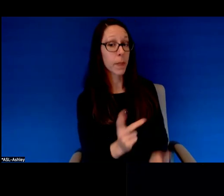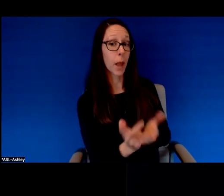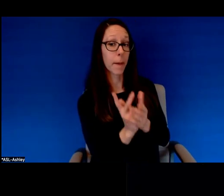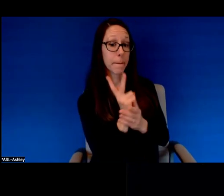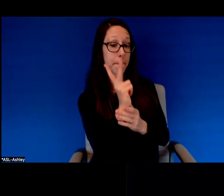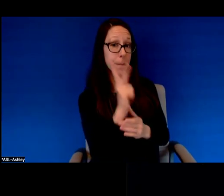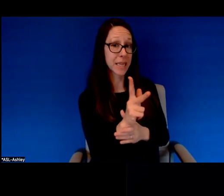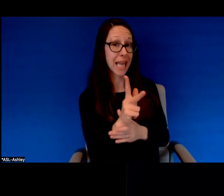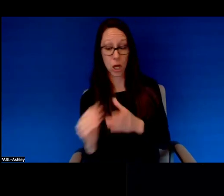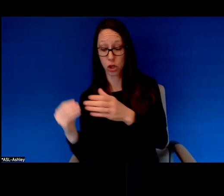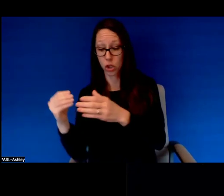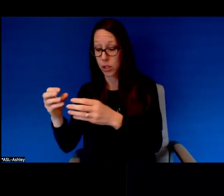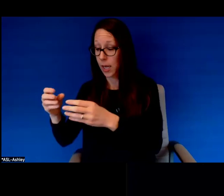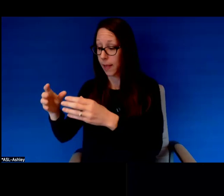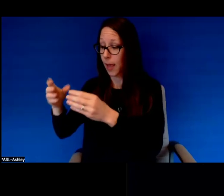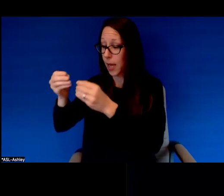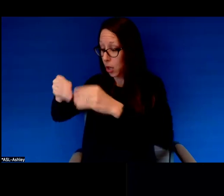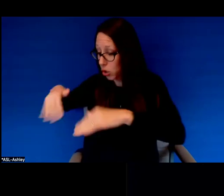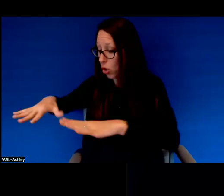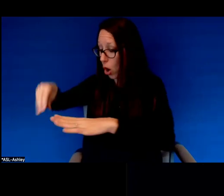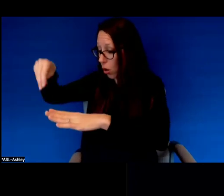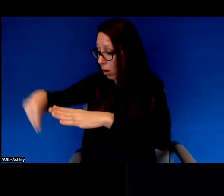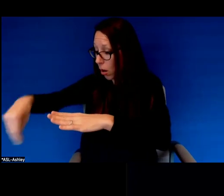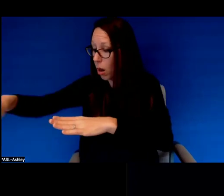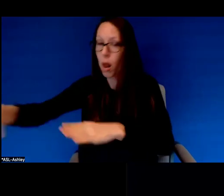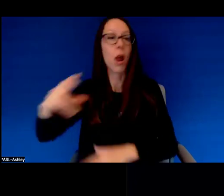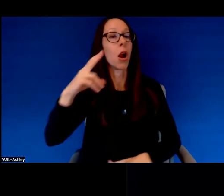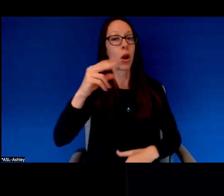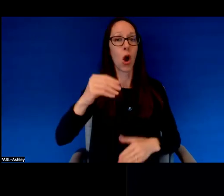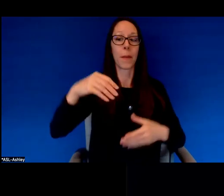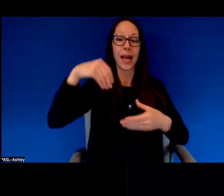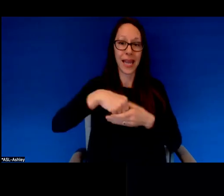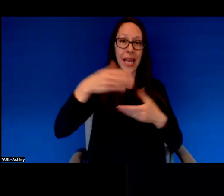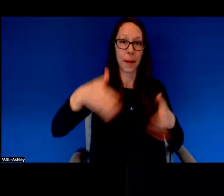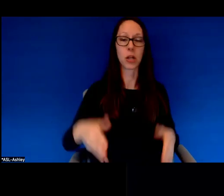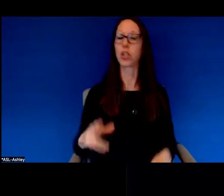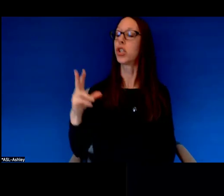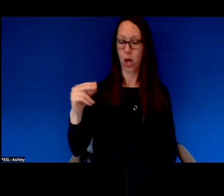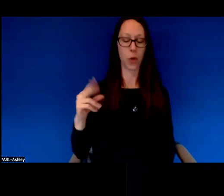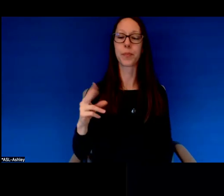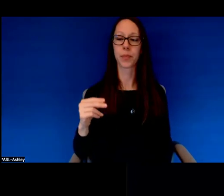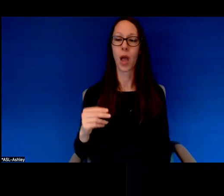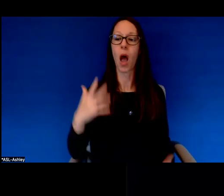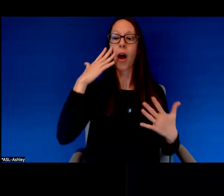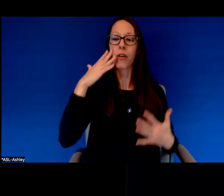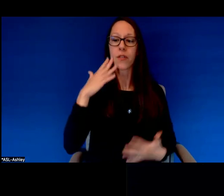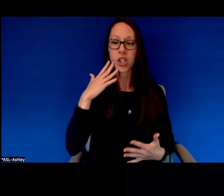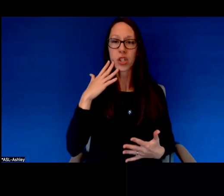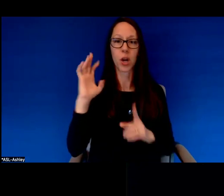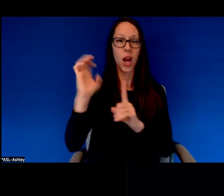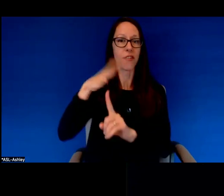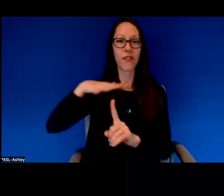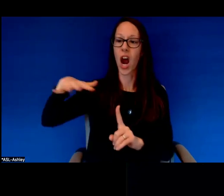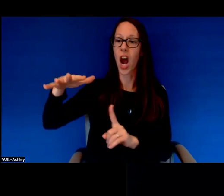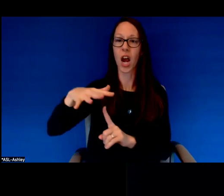not directly on like moon dirt. No. Okay. So, unfortunately, the environment on the moon is